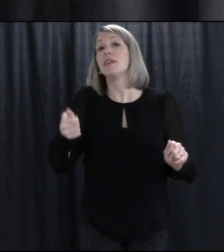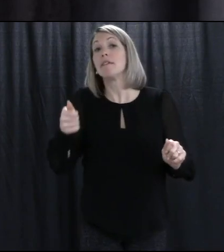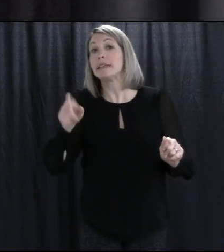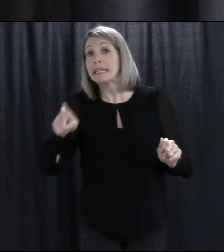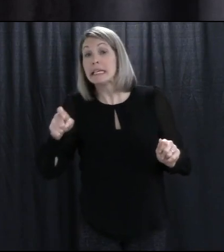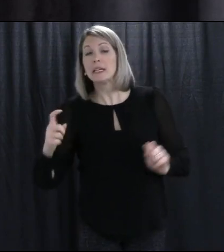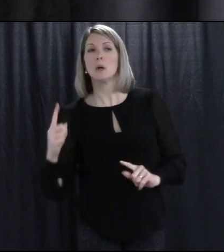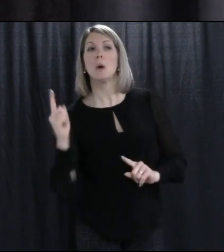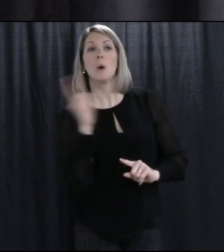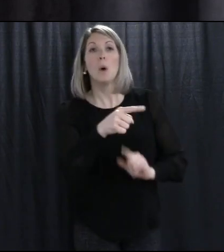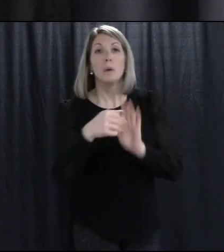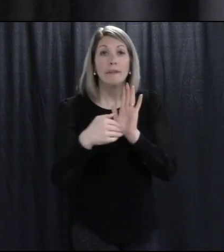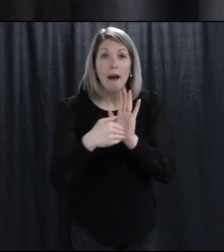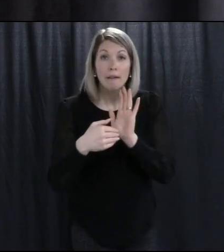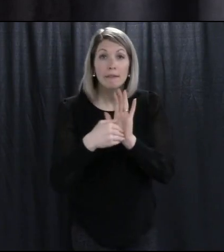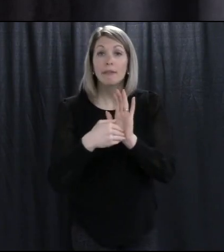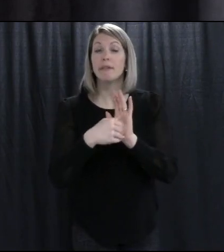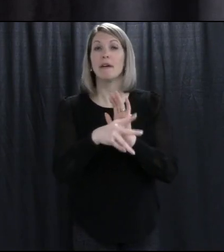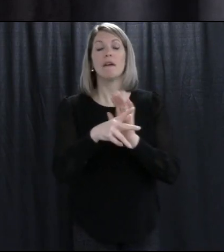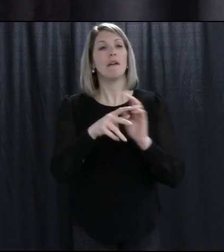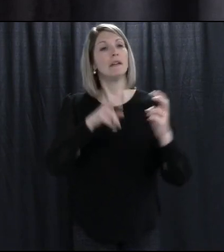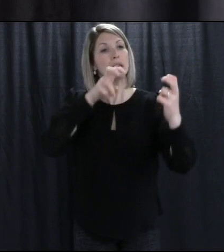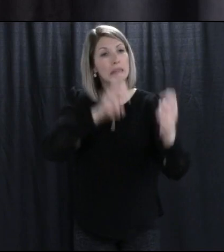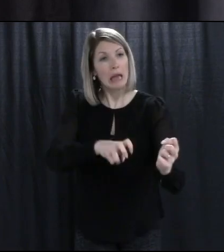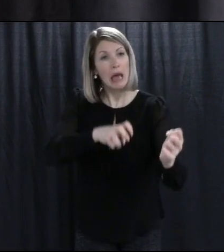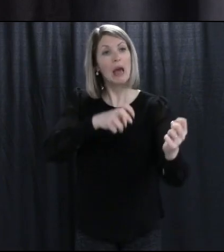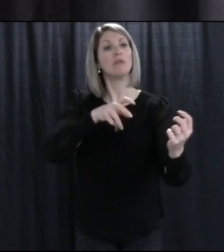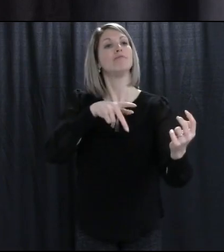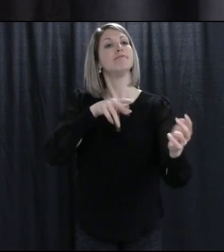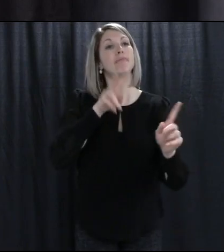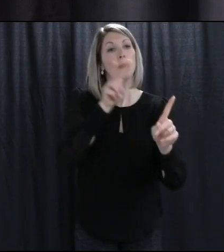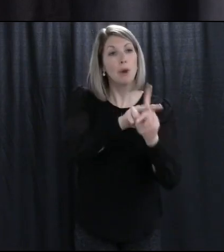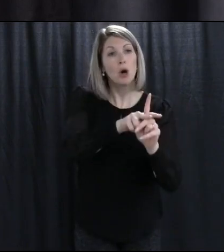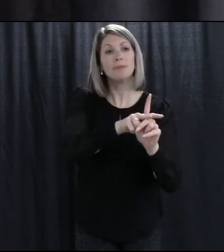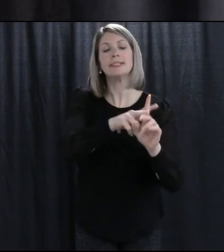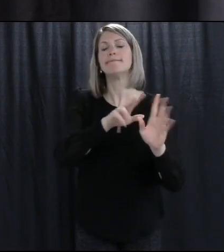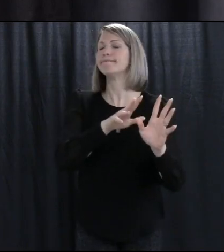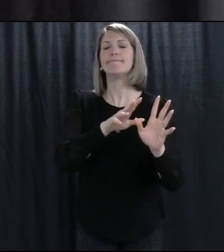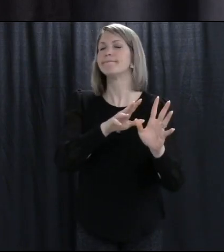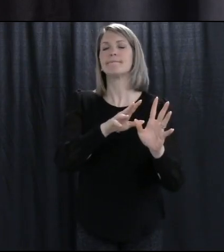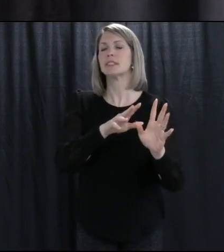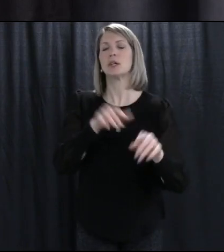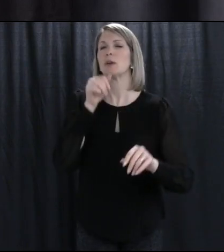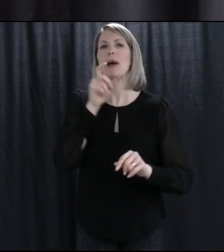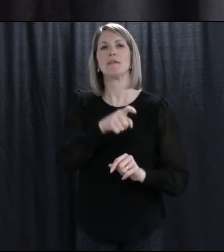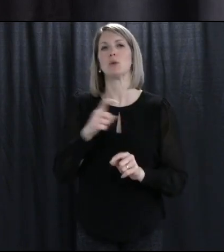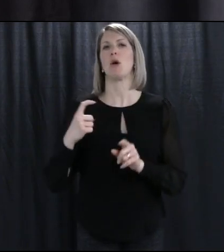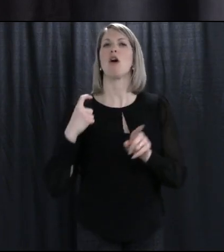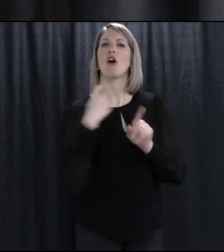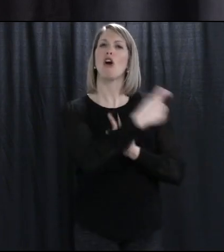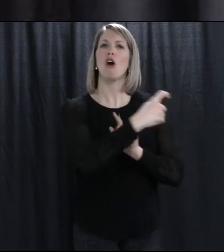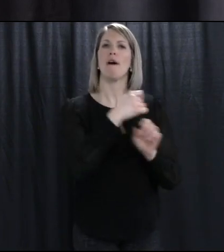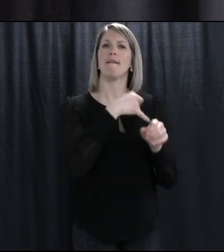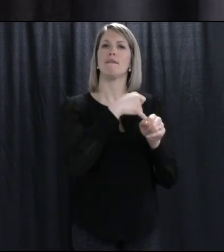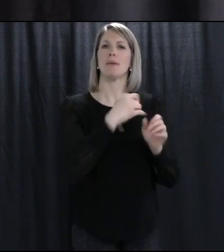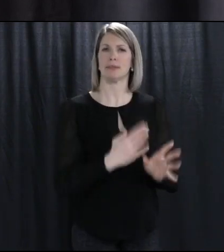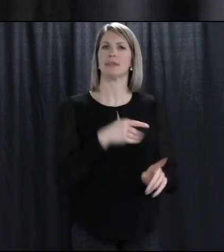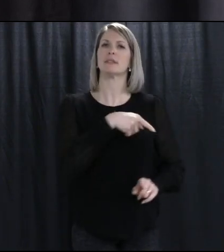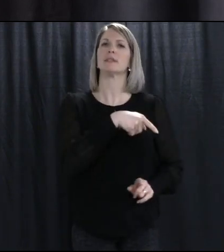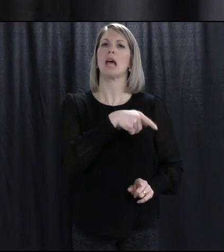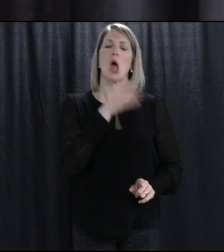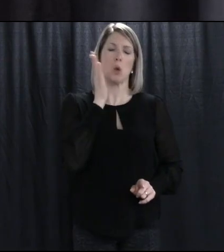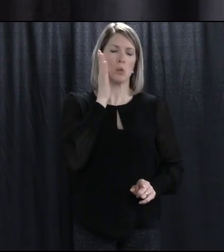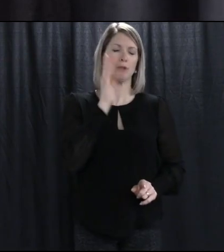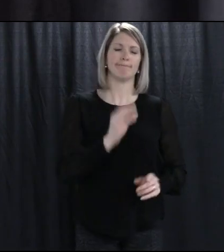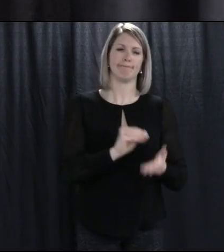who are ill and nurse practitioners, and reduce the likelihood of crowded waiting rooms, and again help with